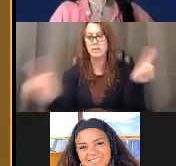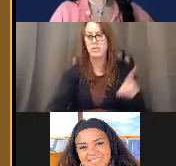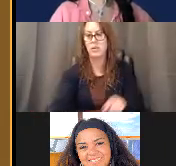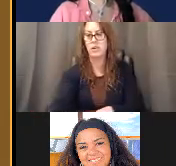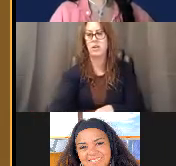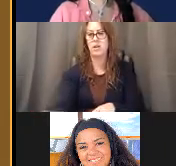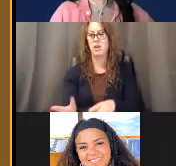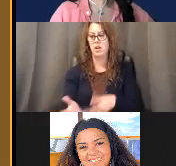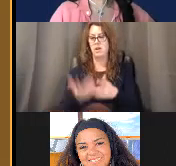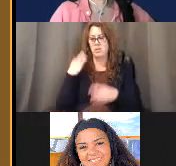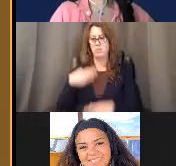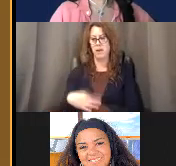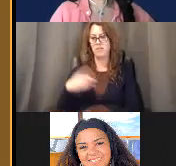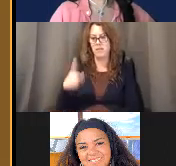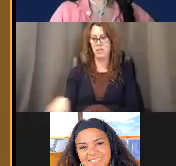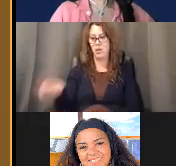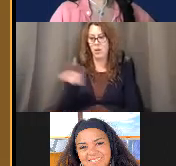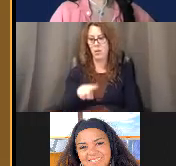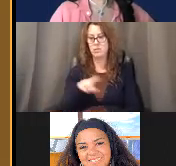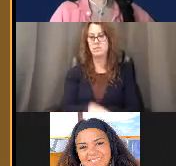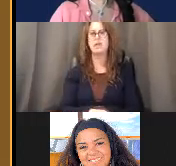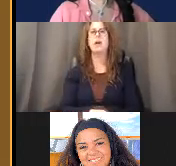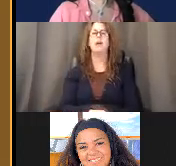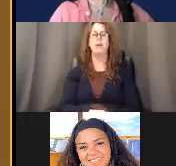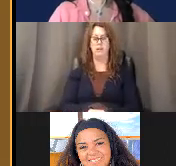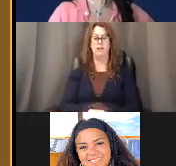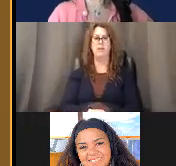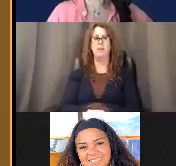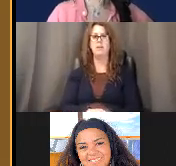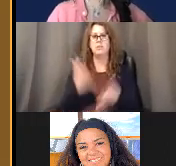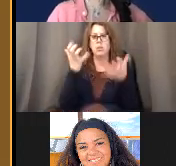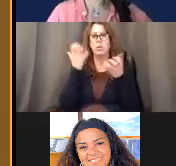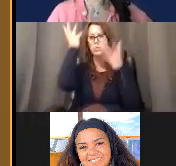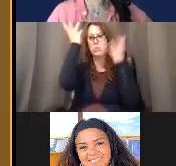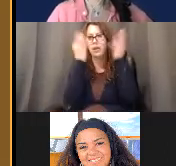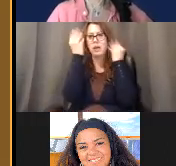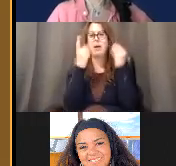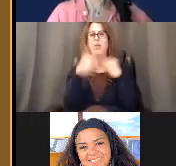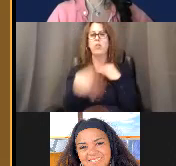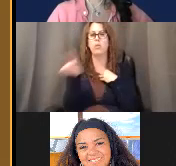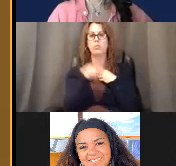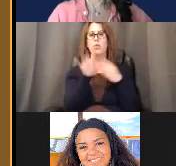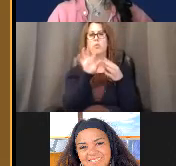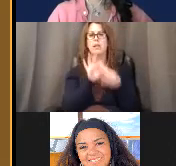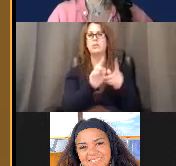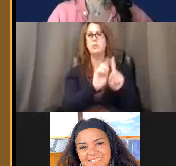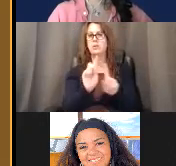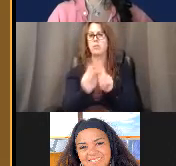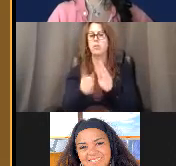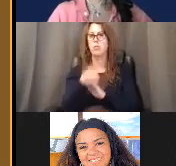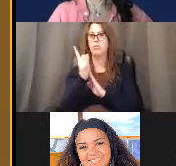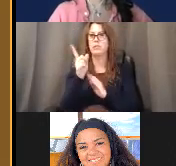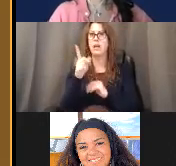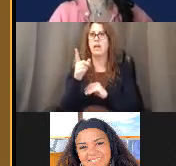work? So just really wanted to just sit with that for a second, because these are these moments, I think, that are really, we found to be really important, and just really want you all